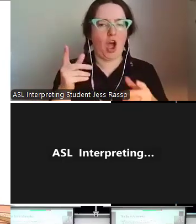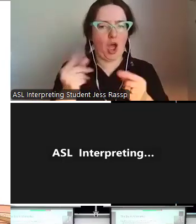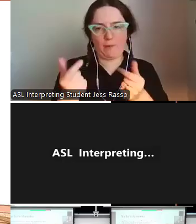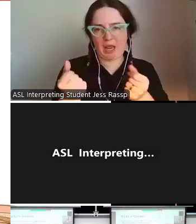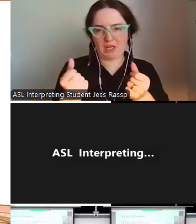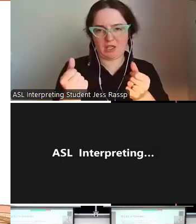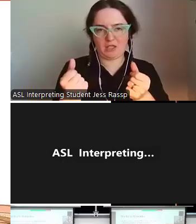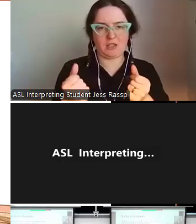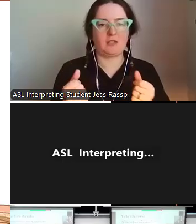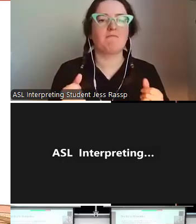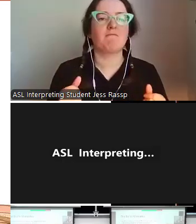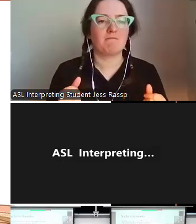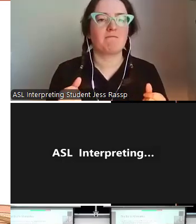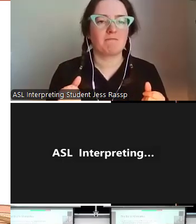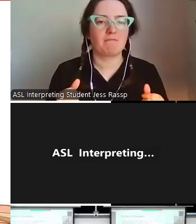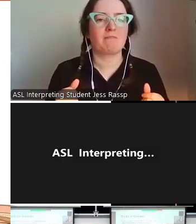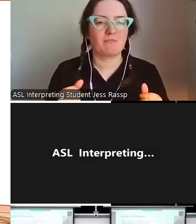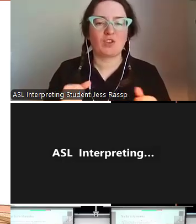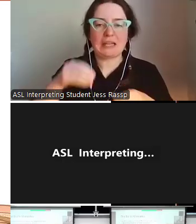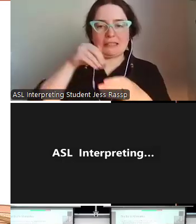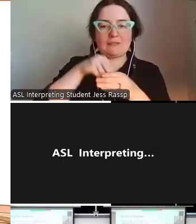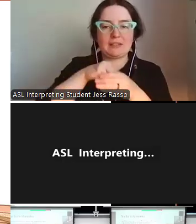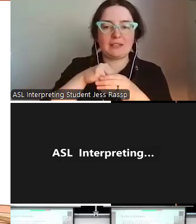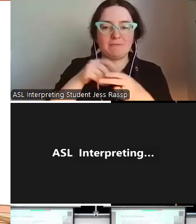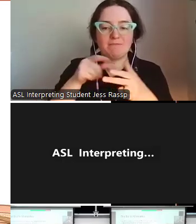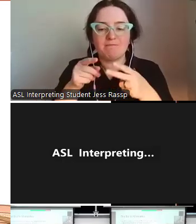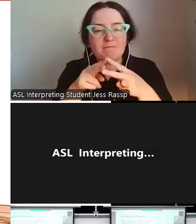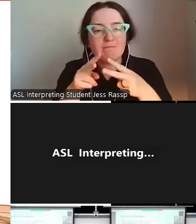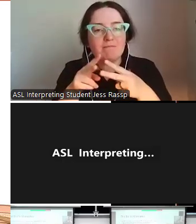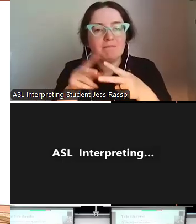problems within the basal ganglia can lead to